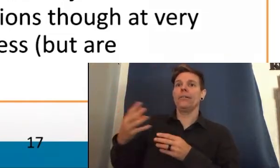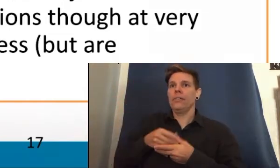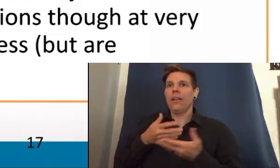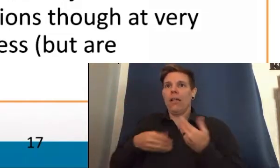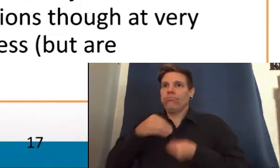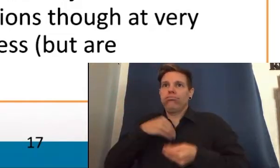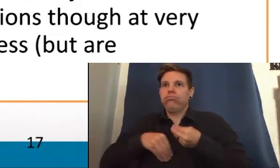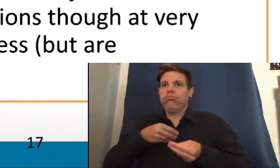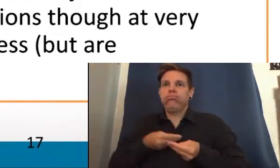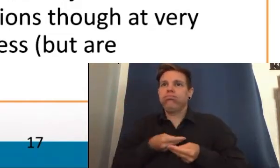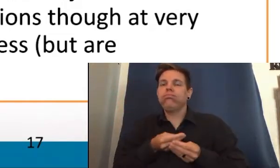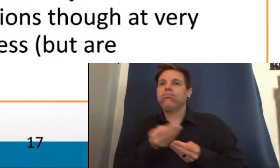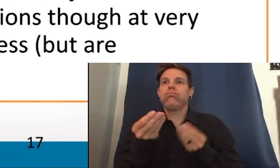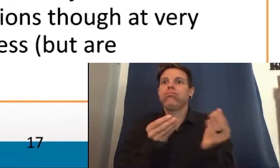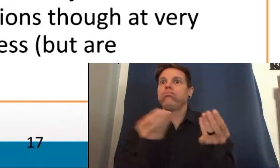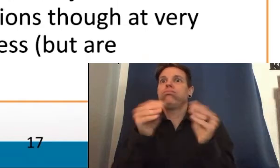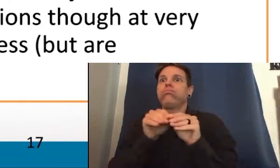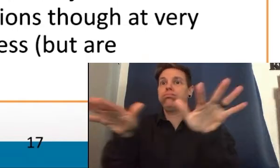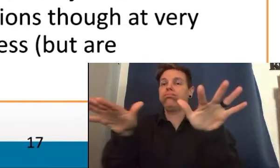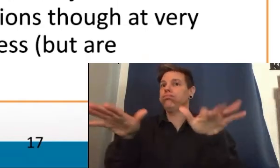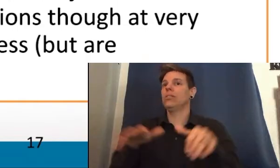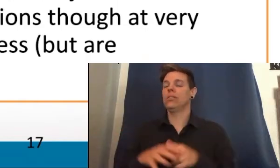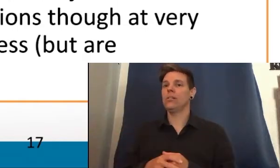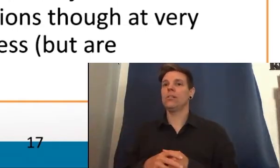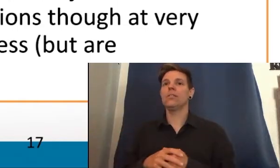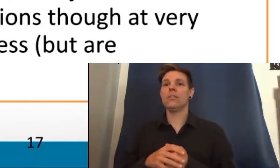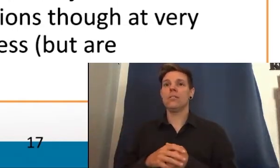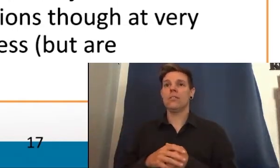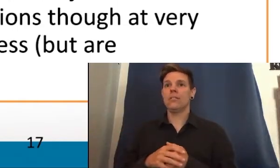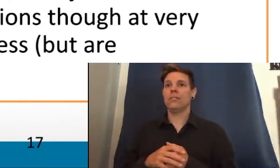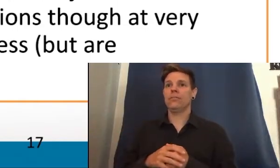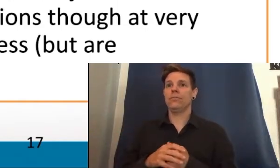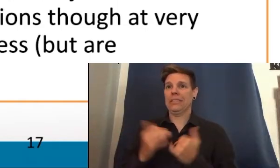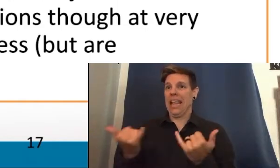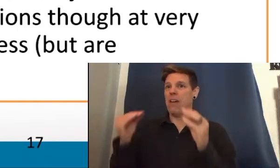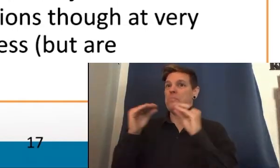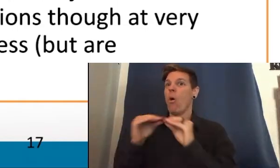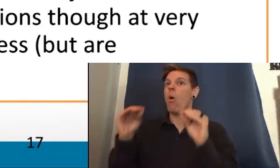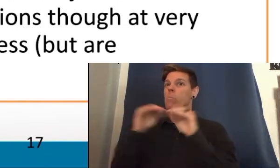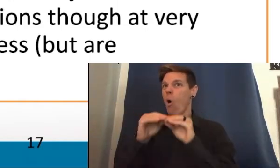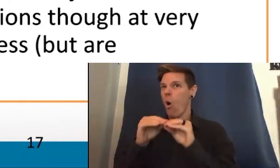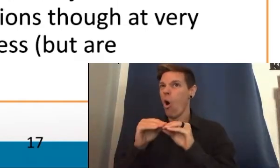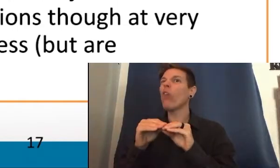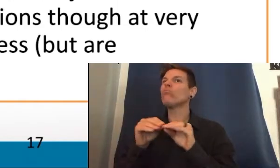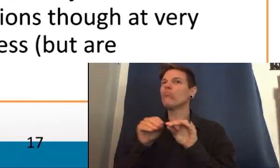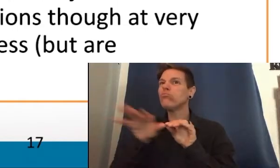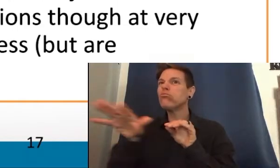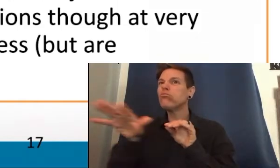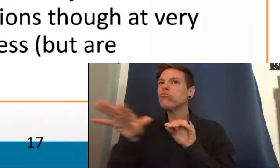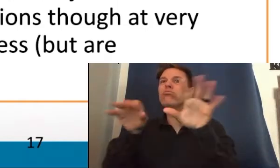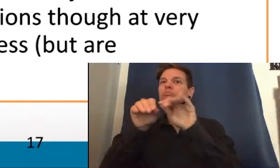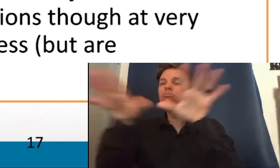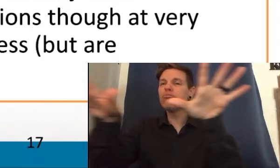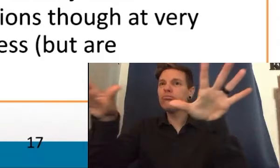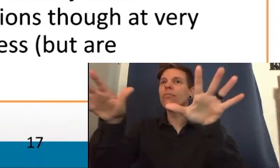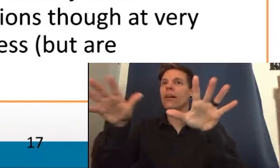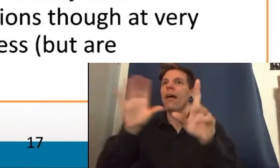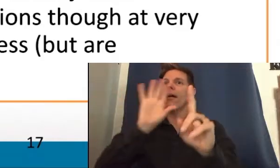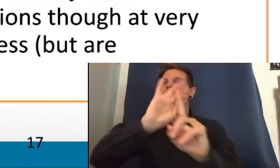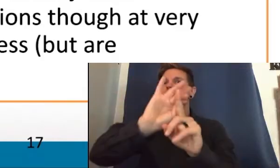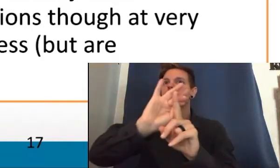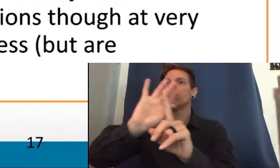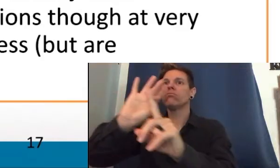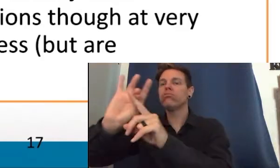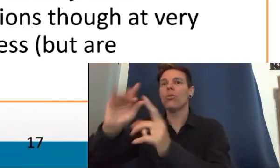themselves means right now multiplying effectively, spreading effectively. So the first variant that spread, it didn't even get a